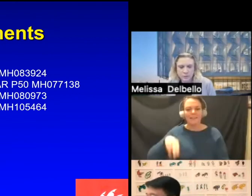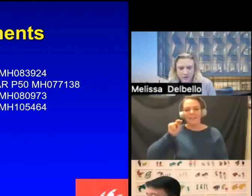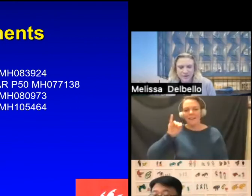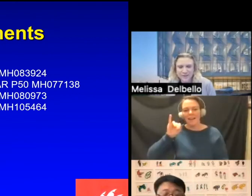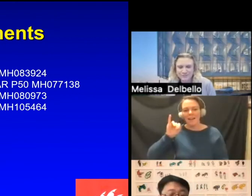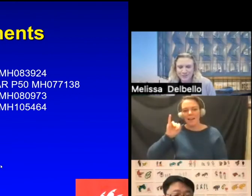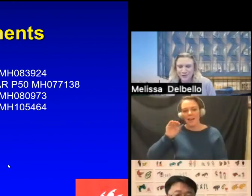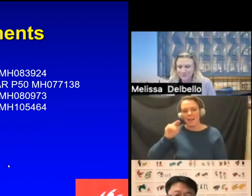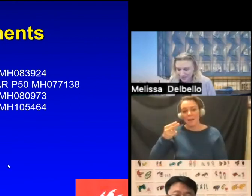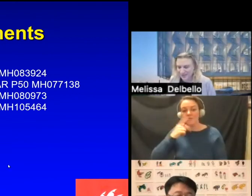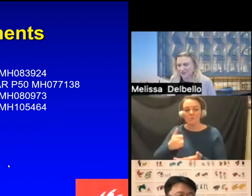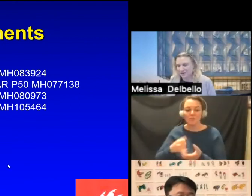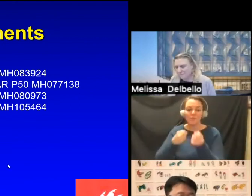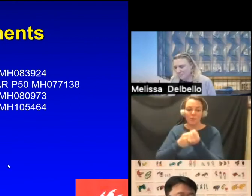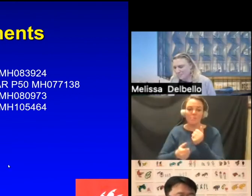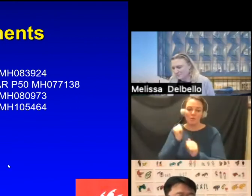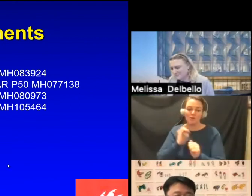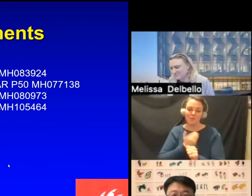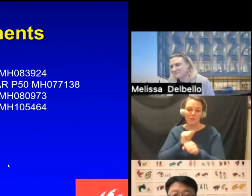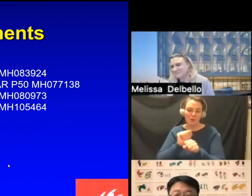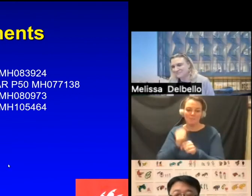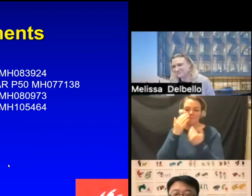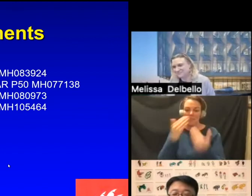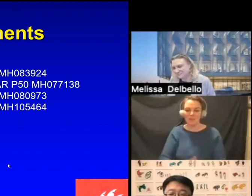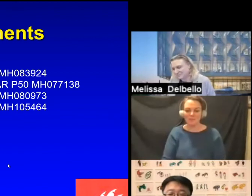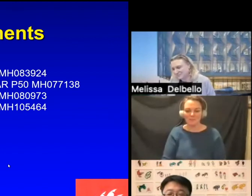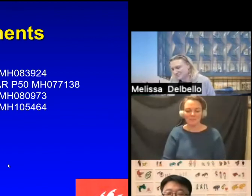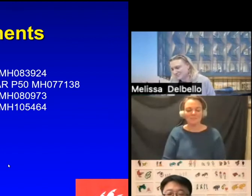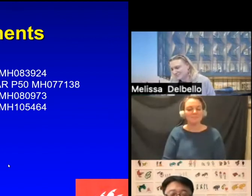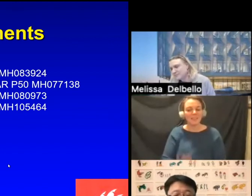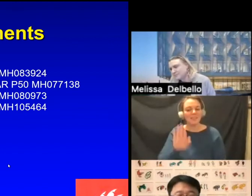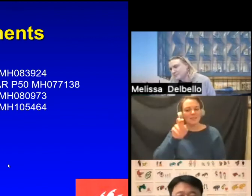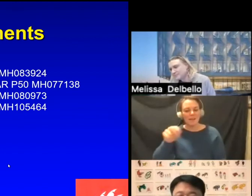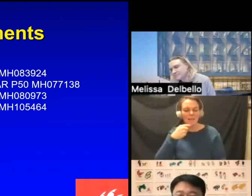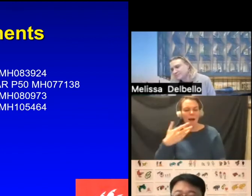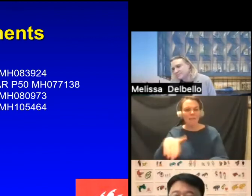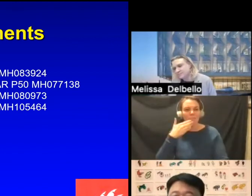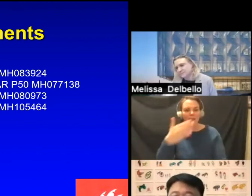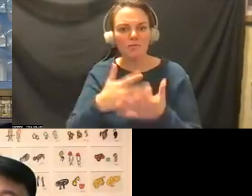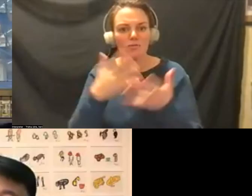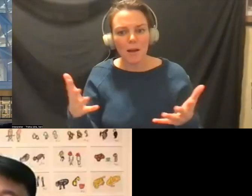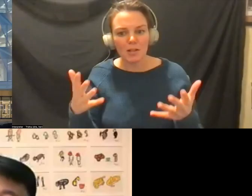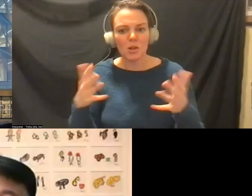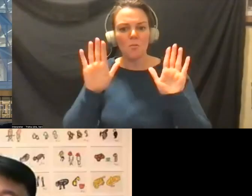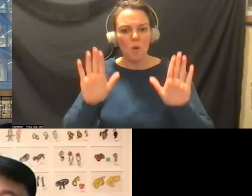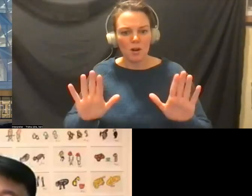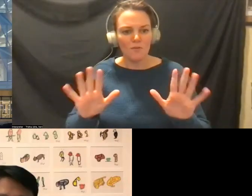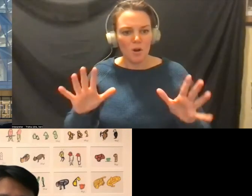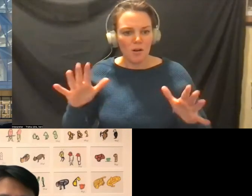of our work. So thank you. Thank you so much, Melissa, for a wonderful, comprehensive talk.